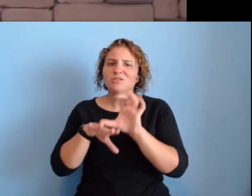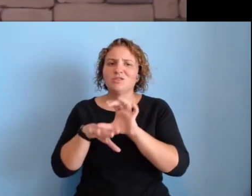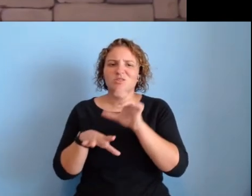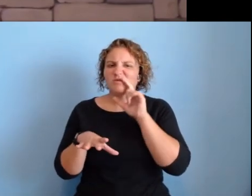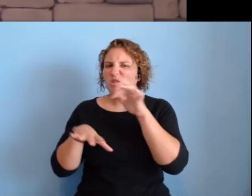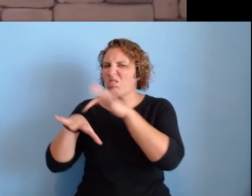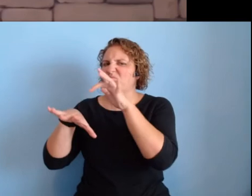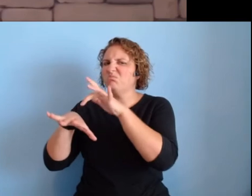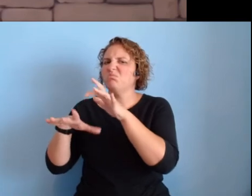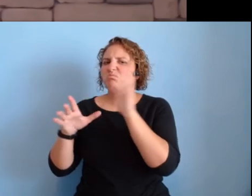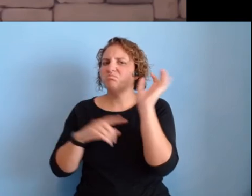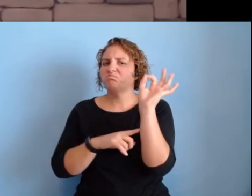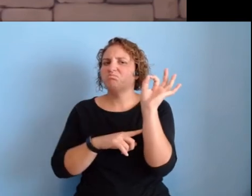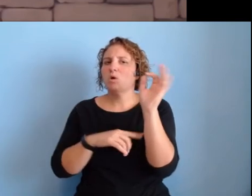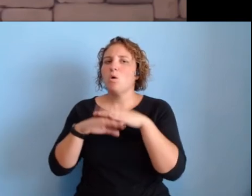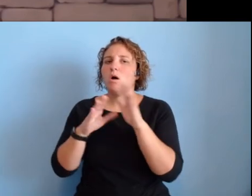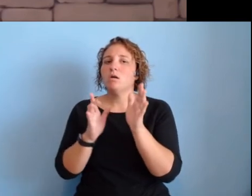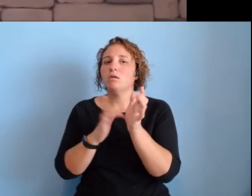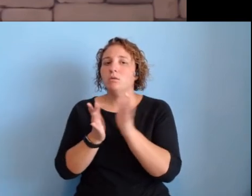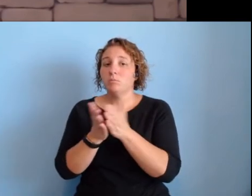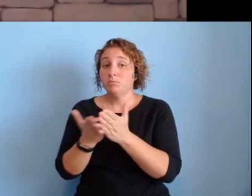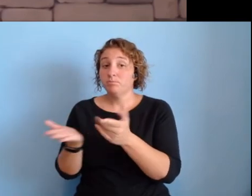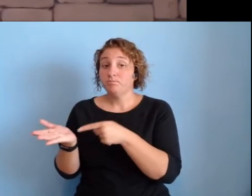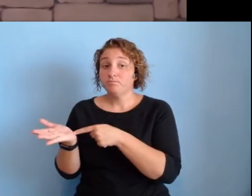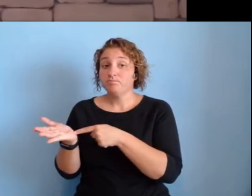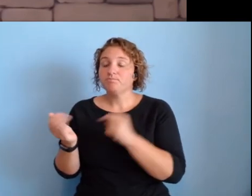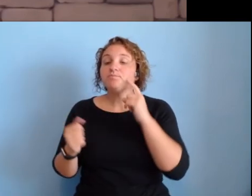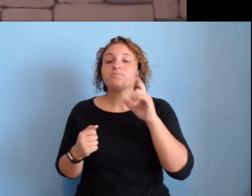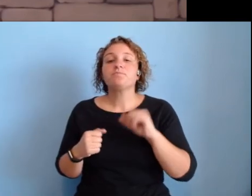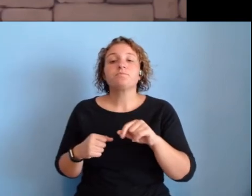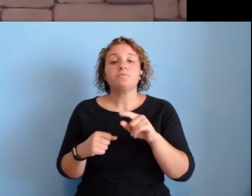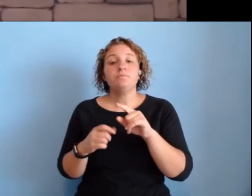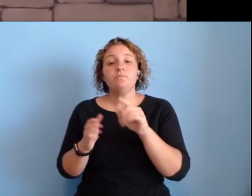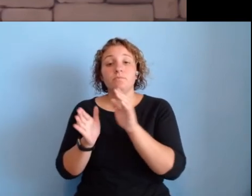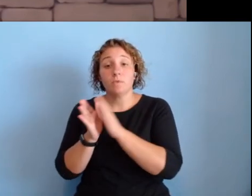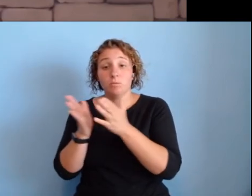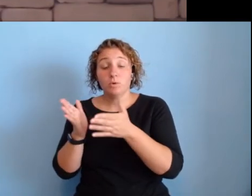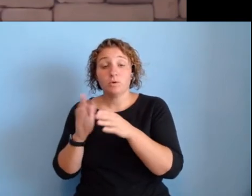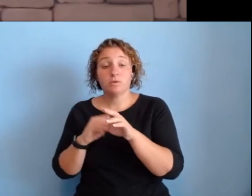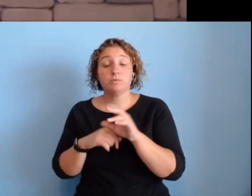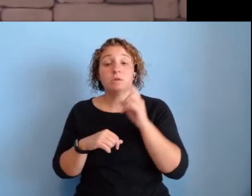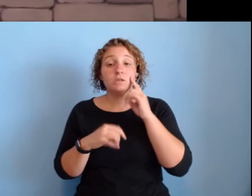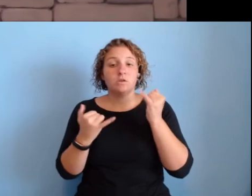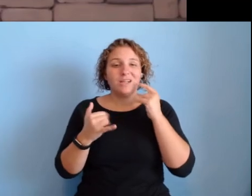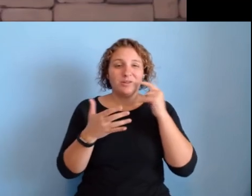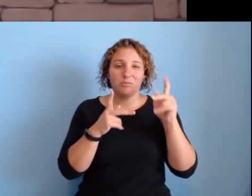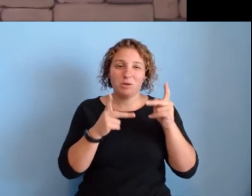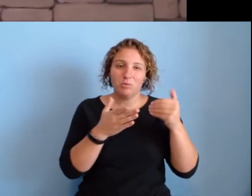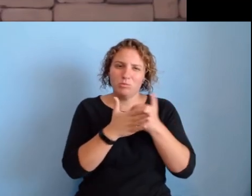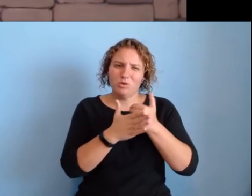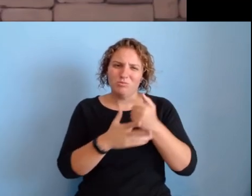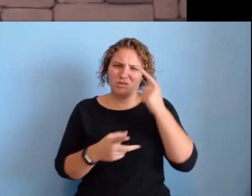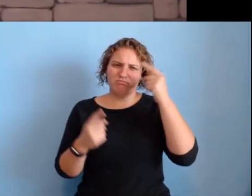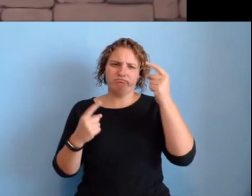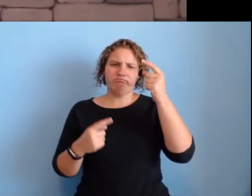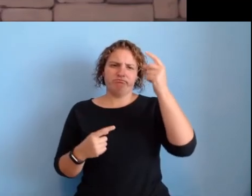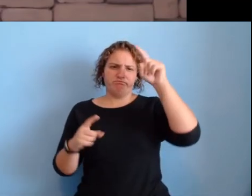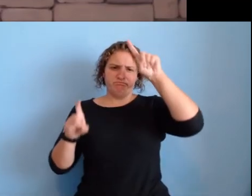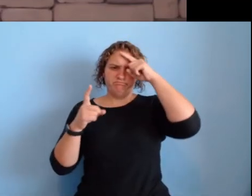to catch up and also we're going to review just a tad, just for sake of those who may be brand new to this and wondering what the world is going on.